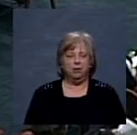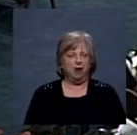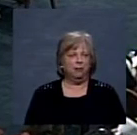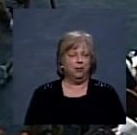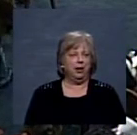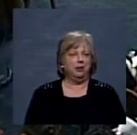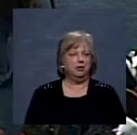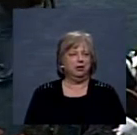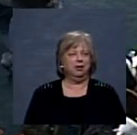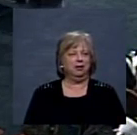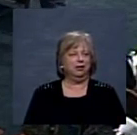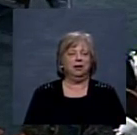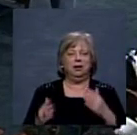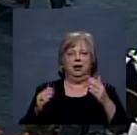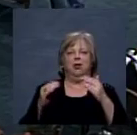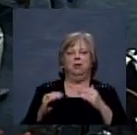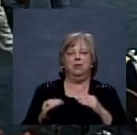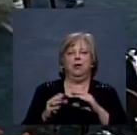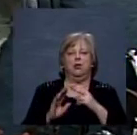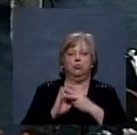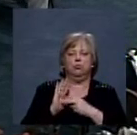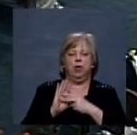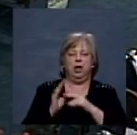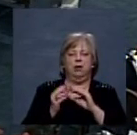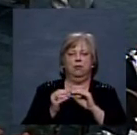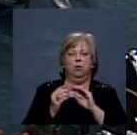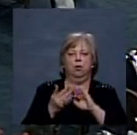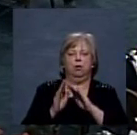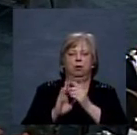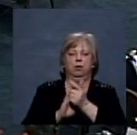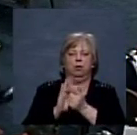We can now move on to a reading for ordinance number